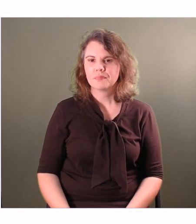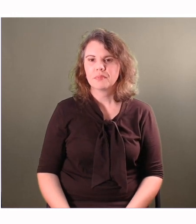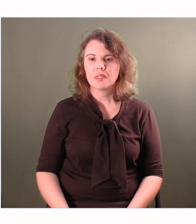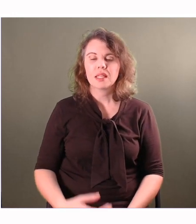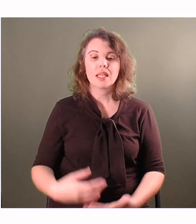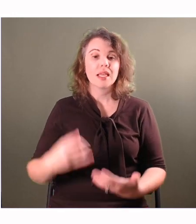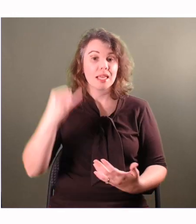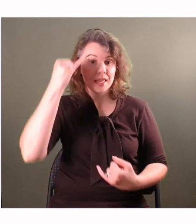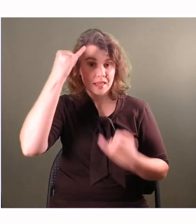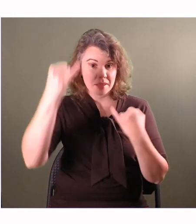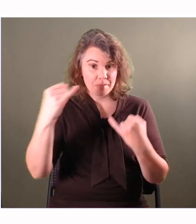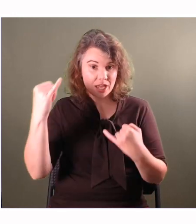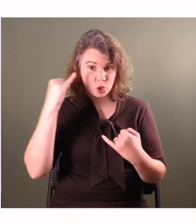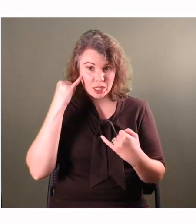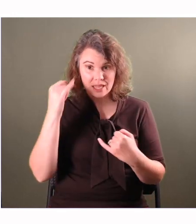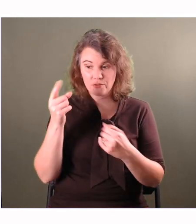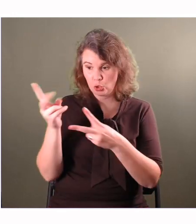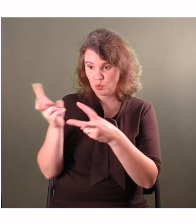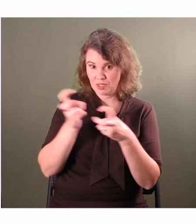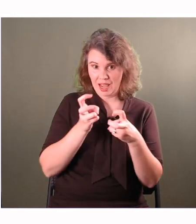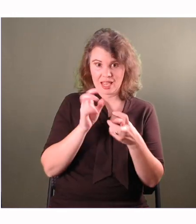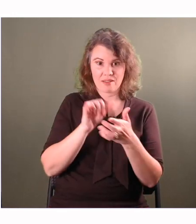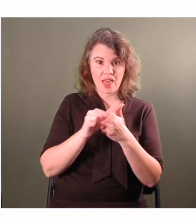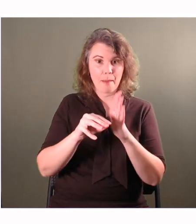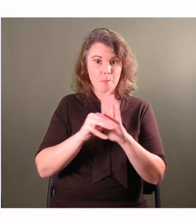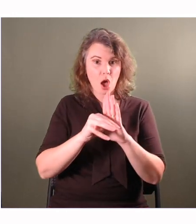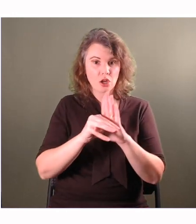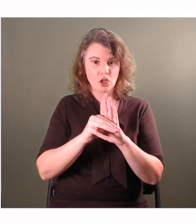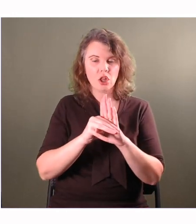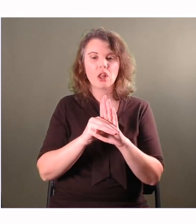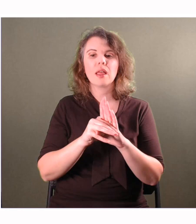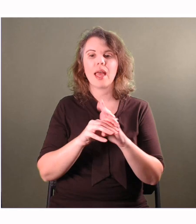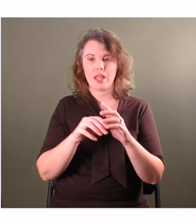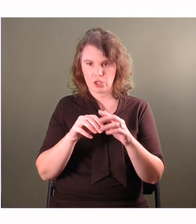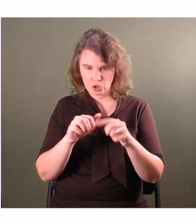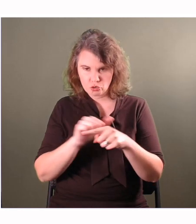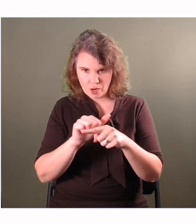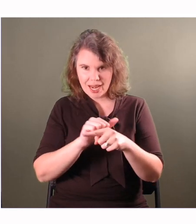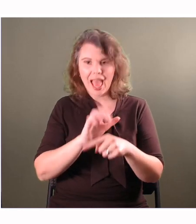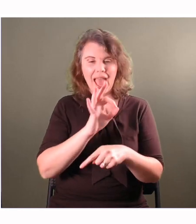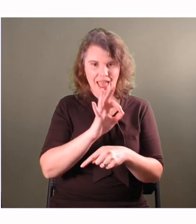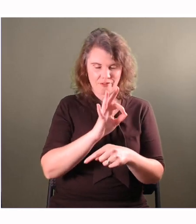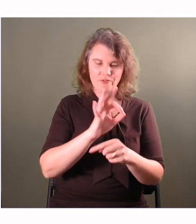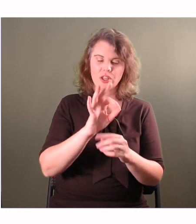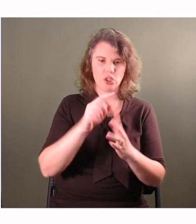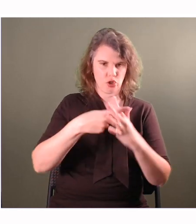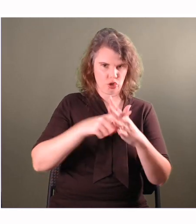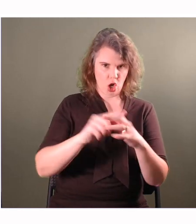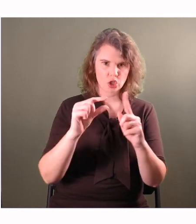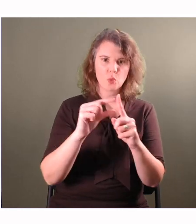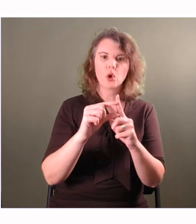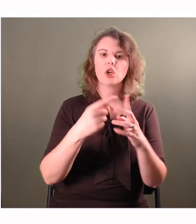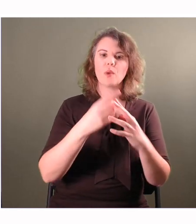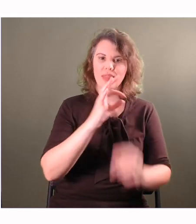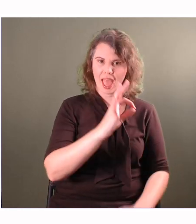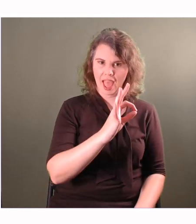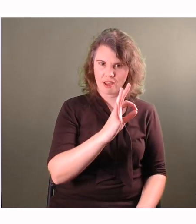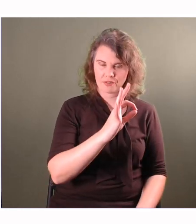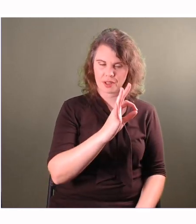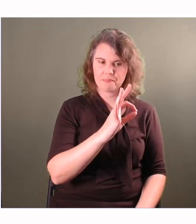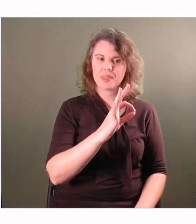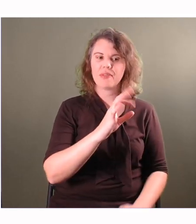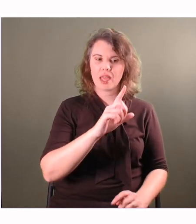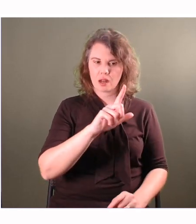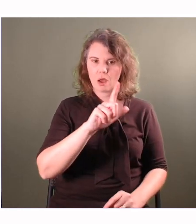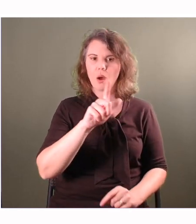take this model and you train it that f is an onset. Gradually over time, what you